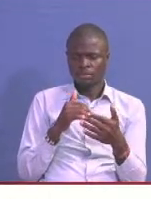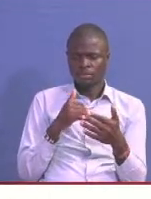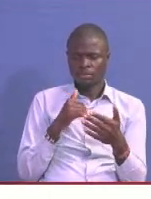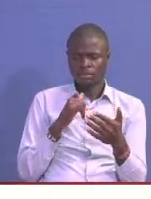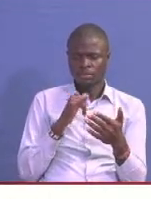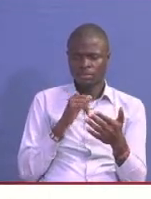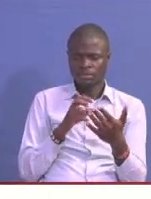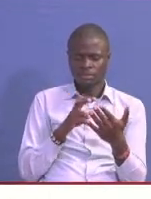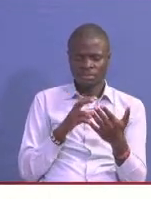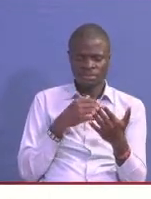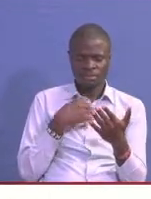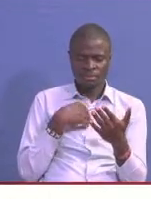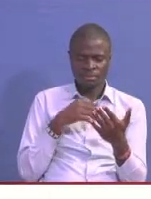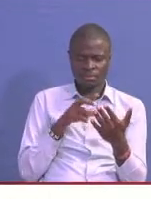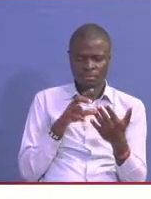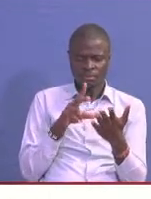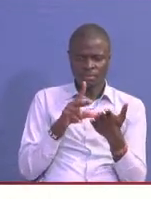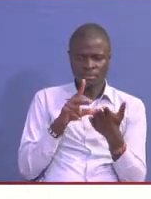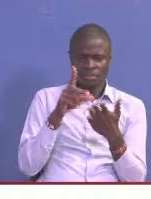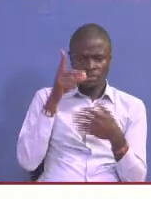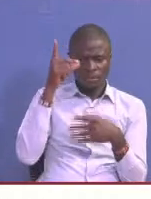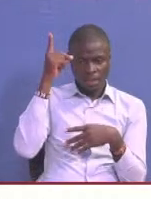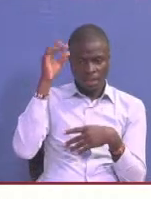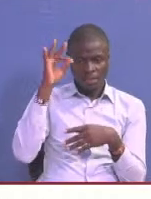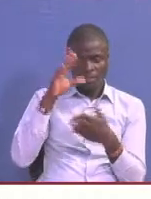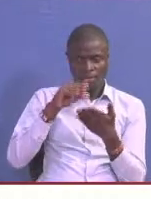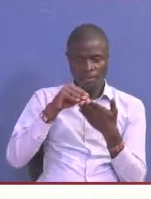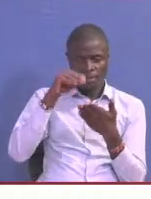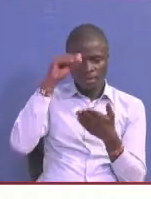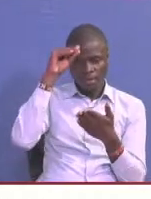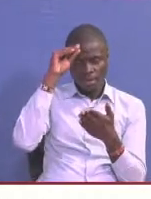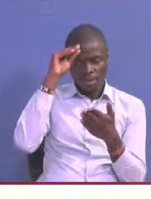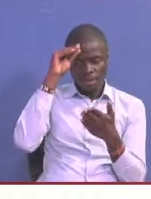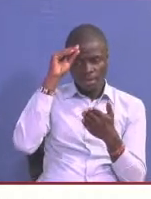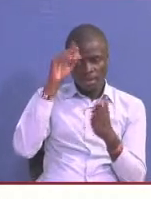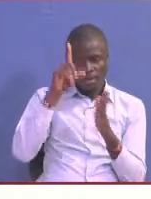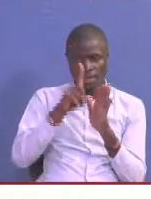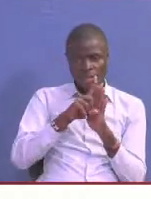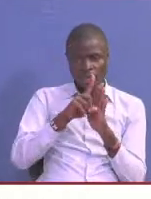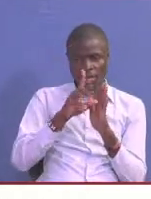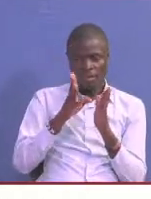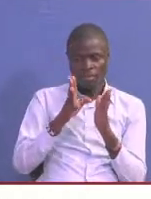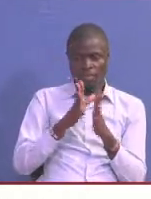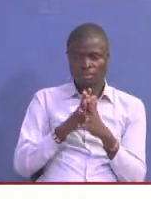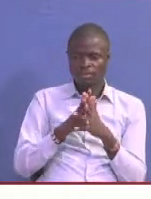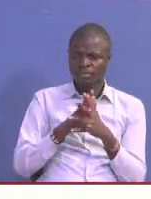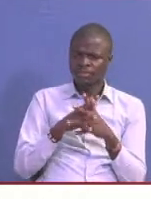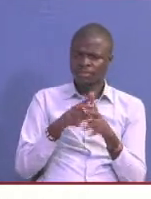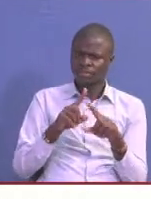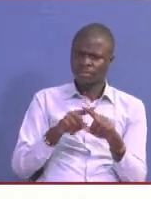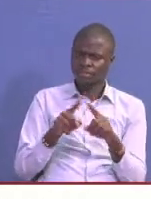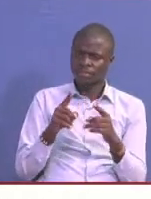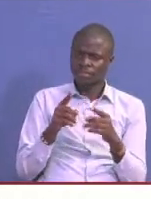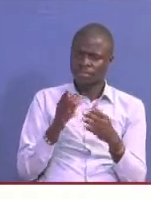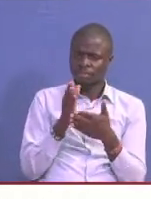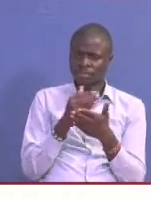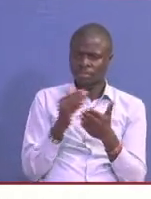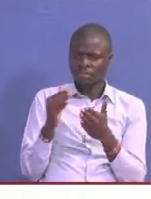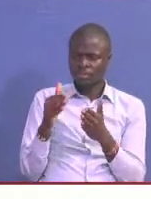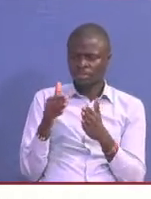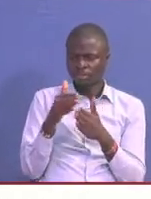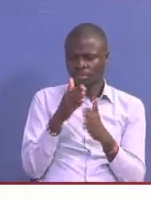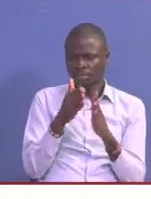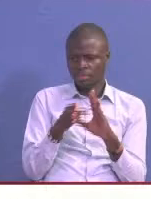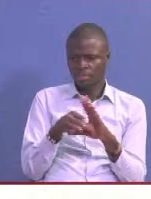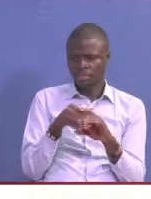this dream of studying law, to become a lawyer. But somewhere along the way, I